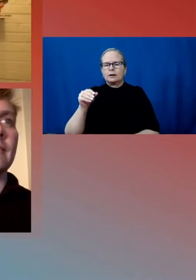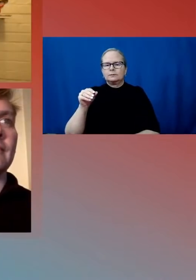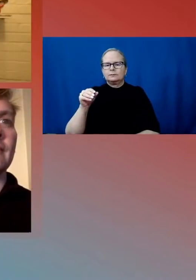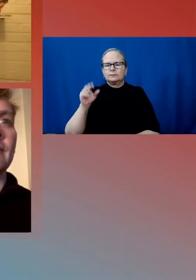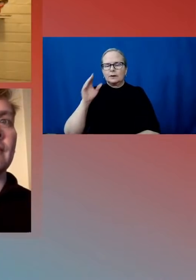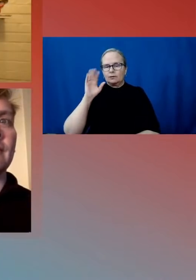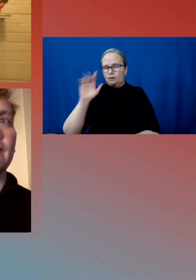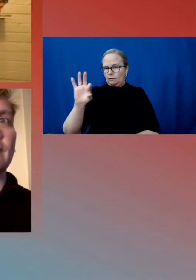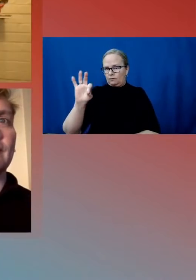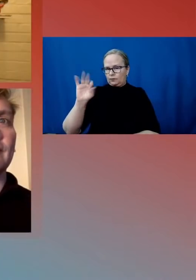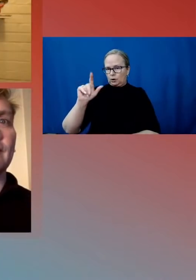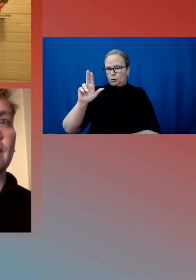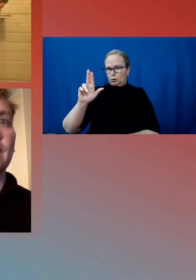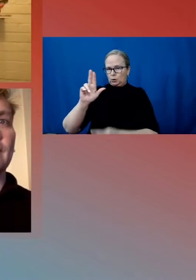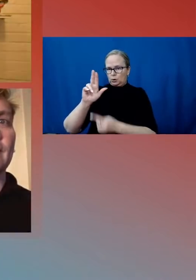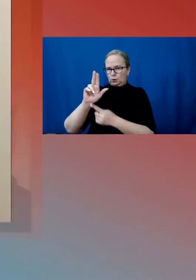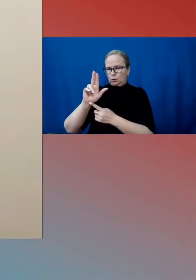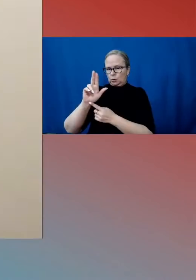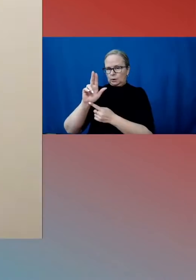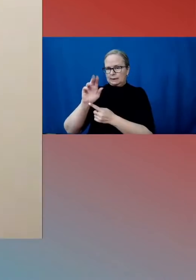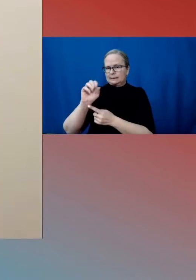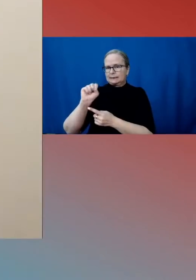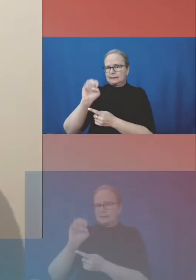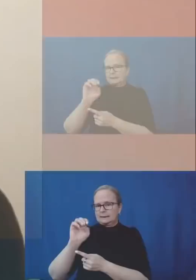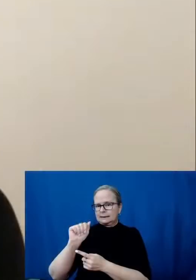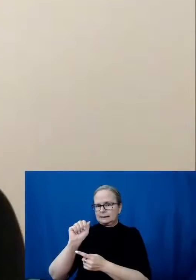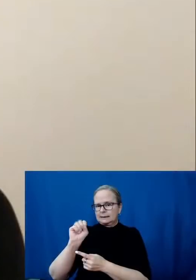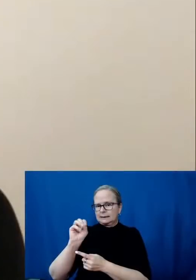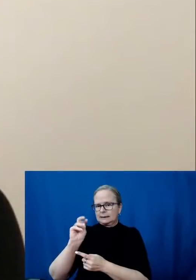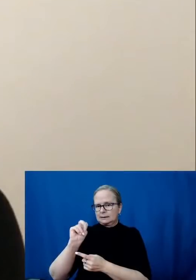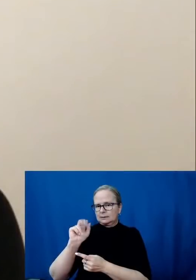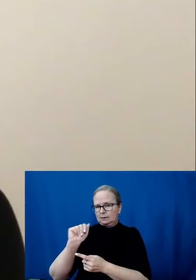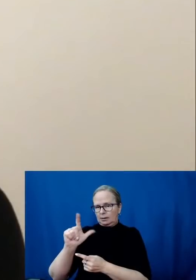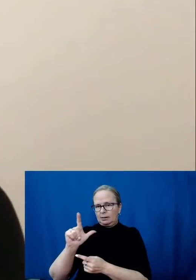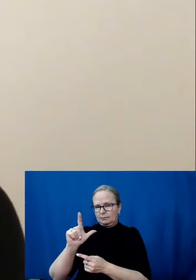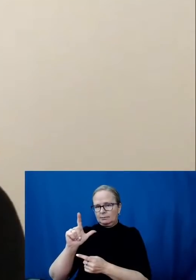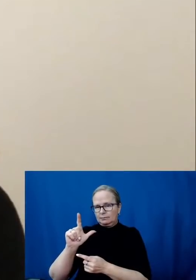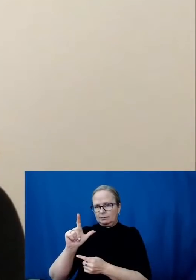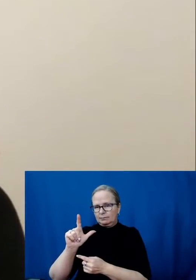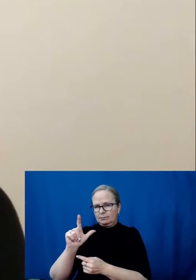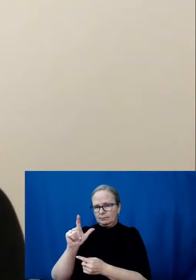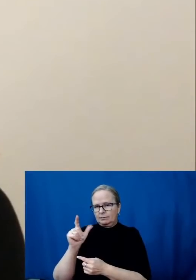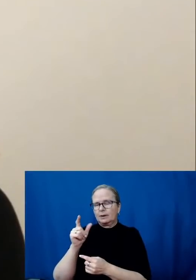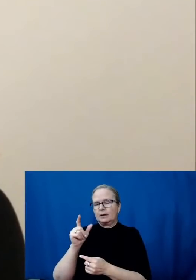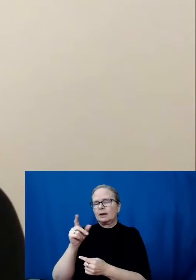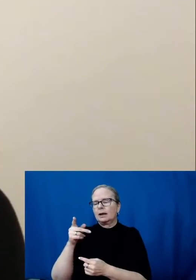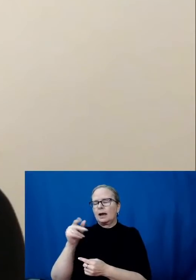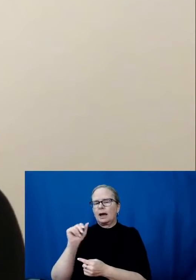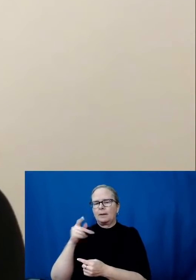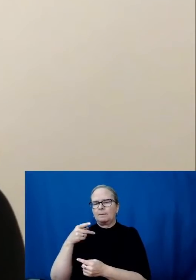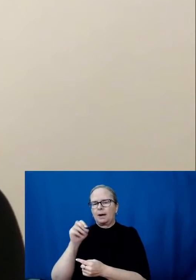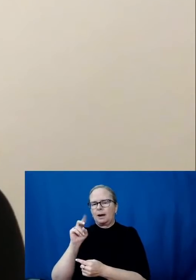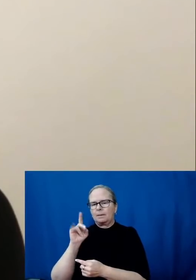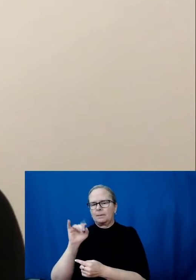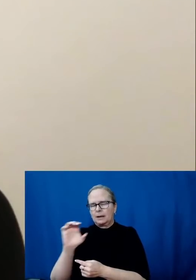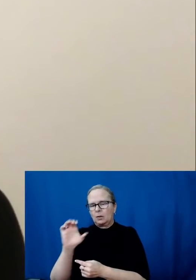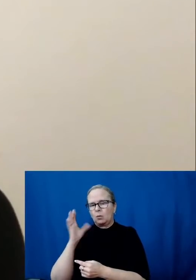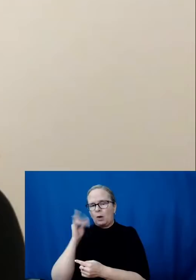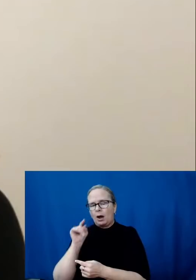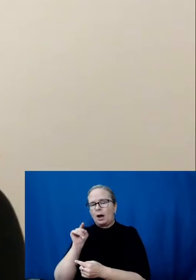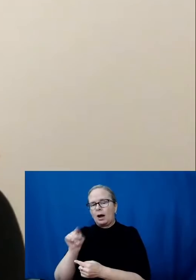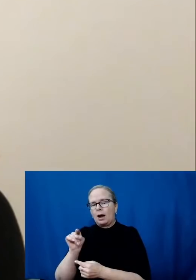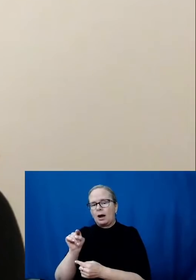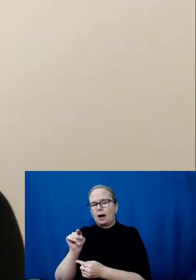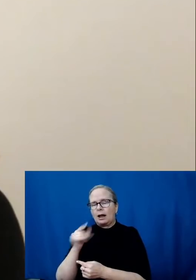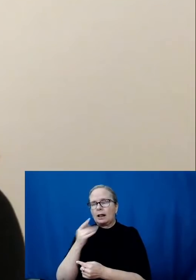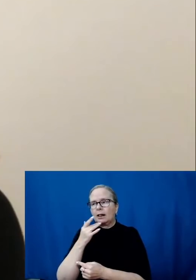actually non-endemic, it's seasonal epidemic. And we are so lucky with the flu that it